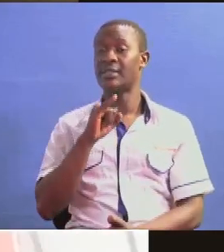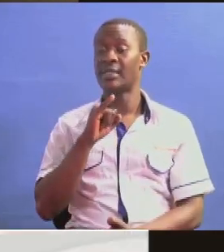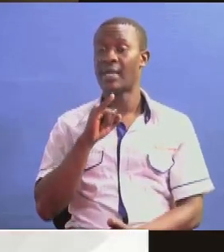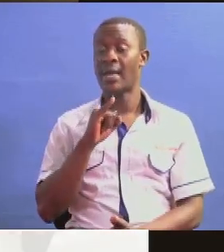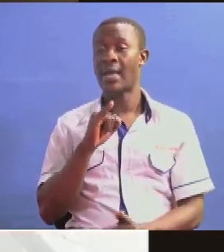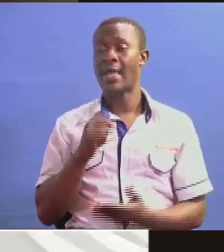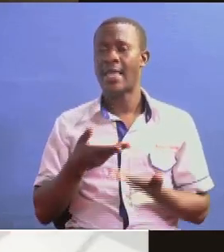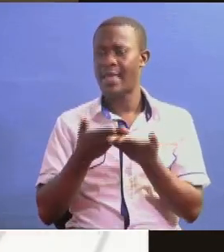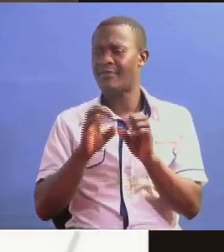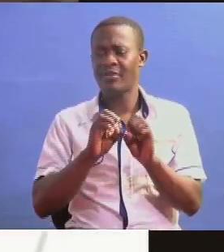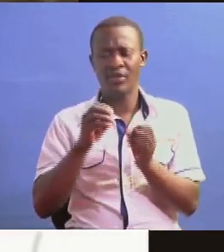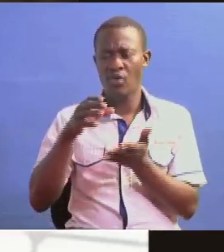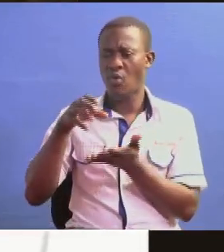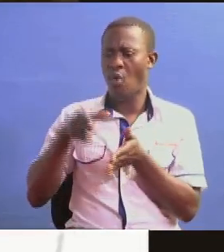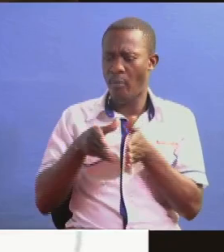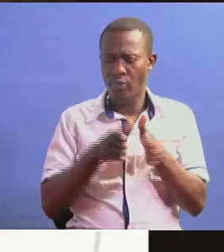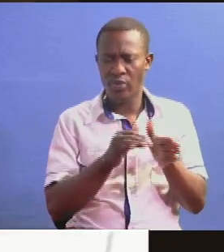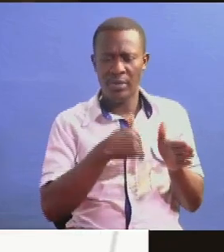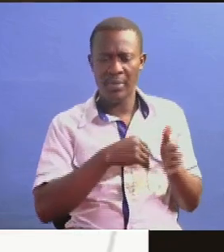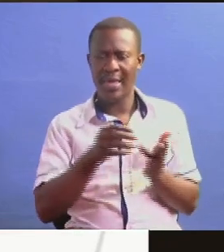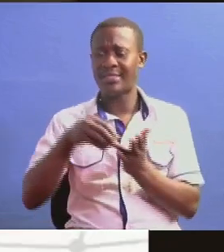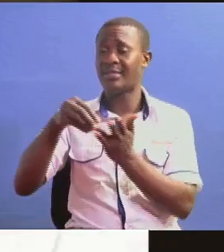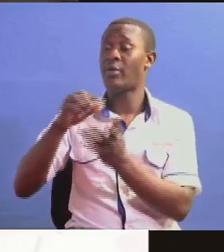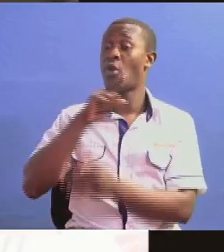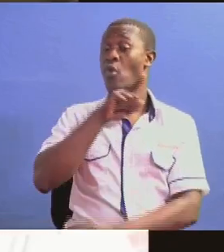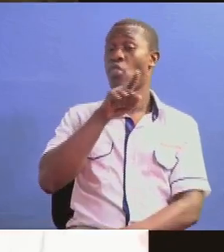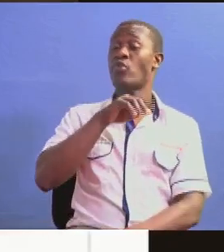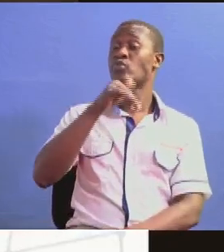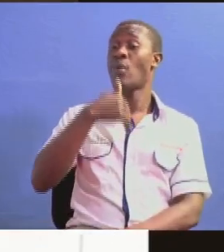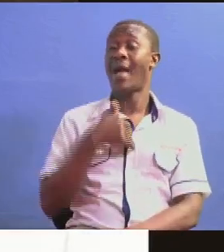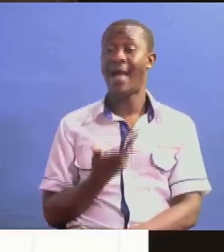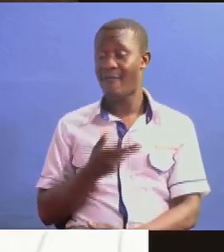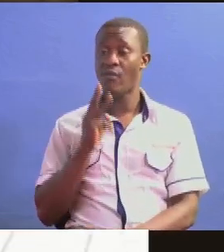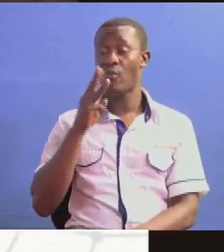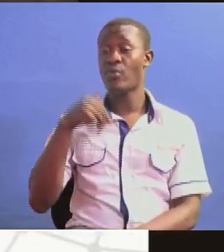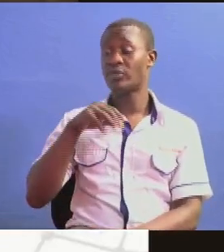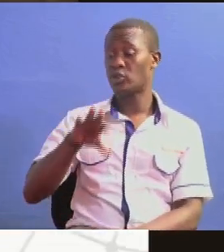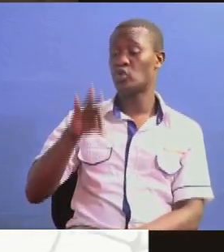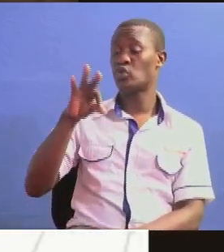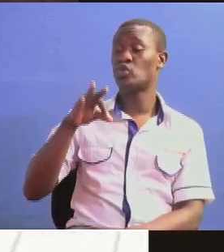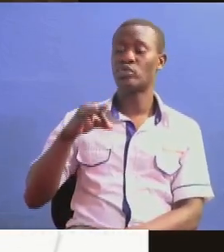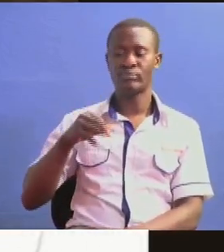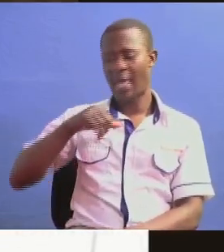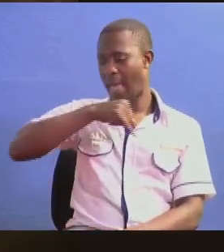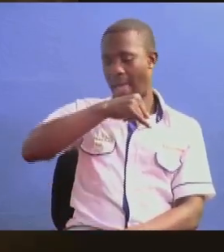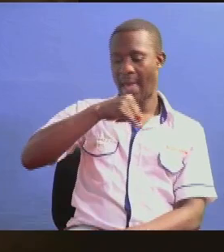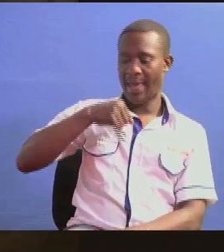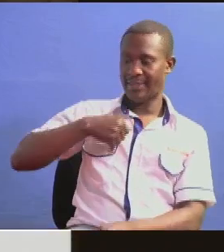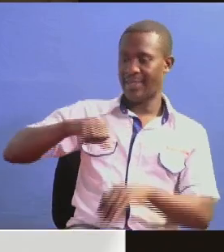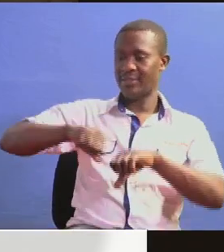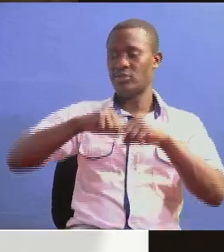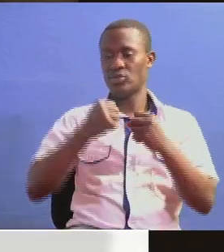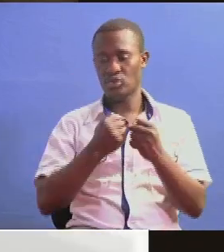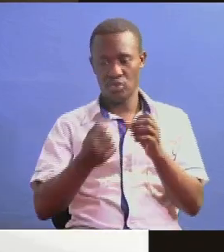didn't give opportunities to some of the learners, especially those who would have wished to choose the arts and the social sciences